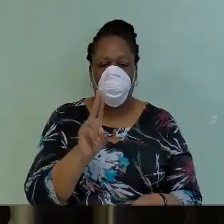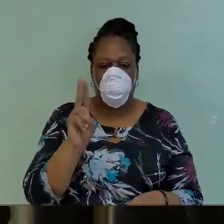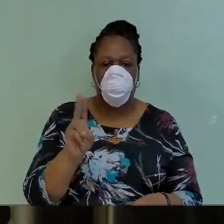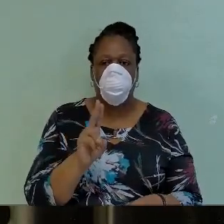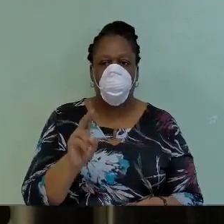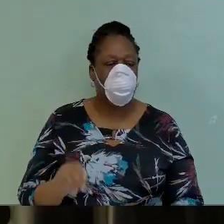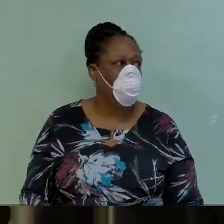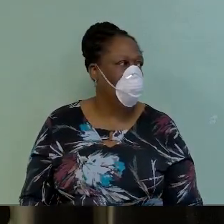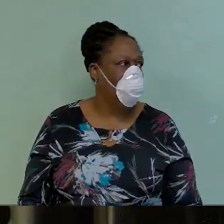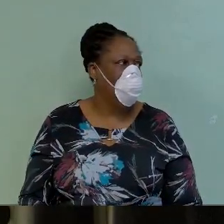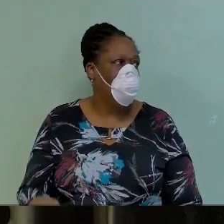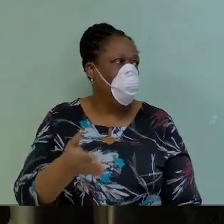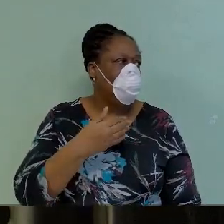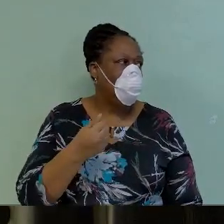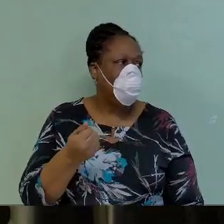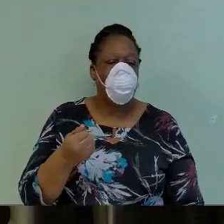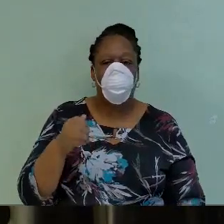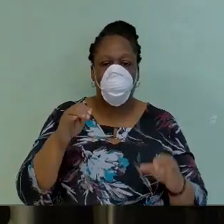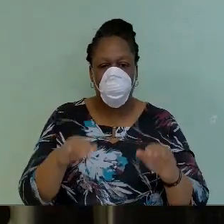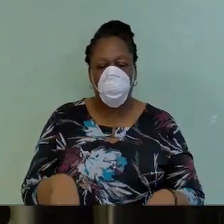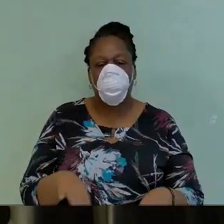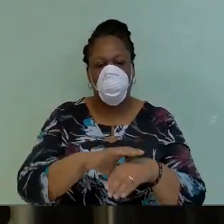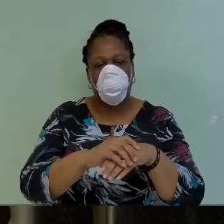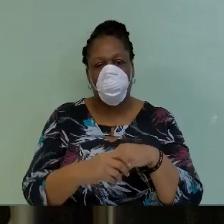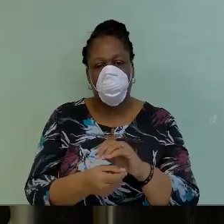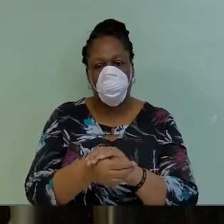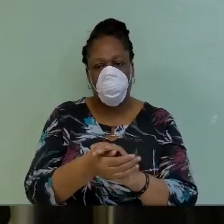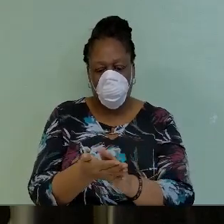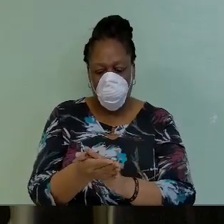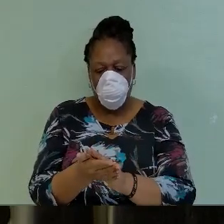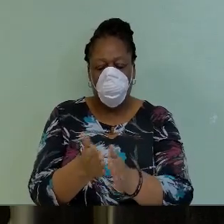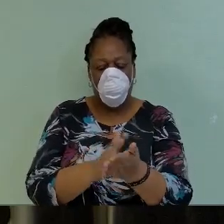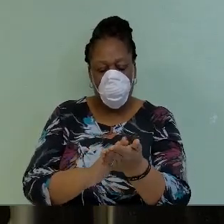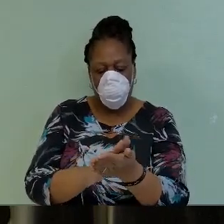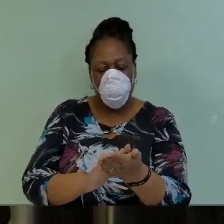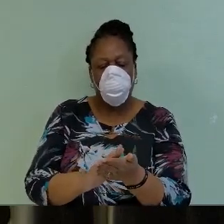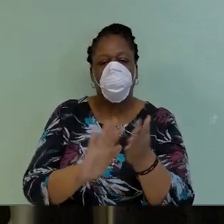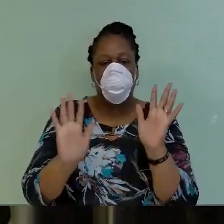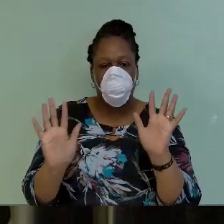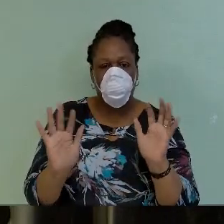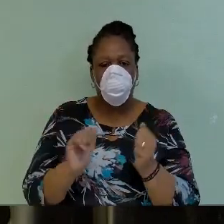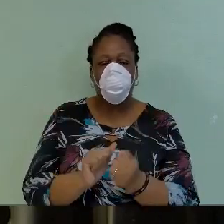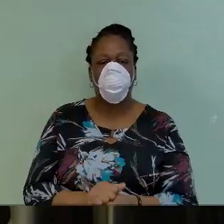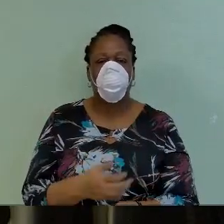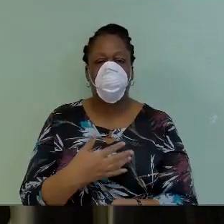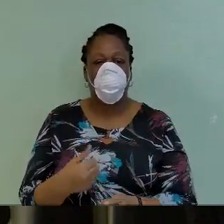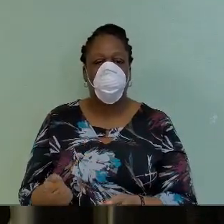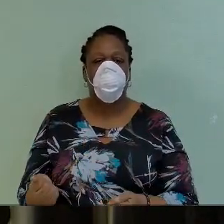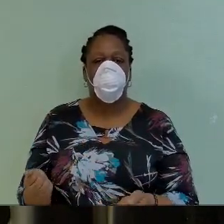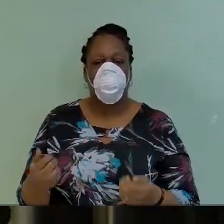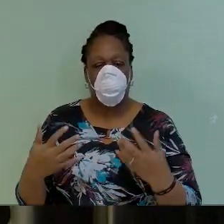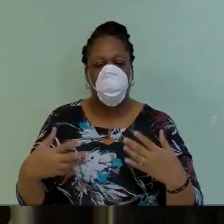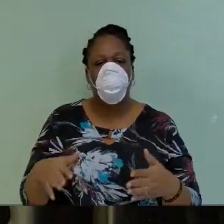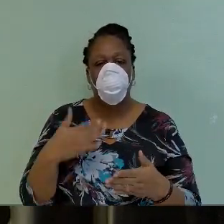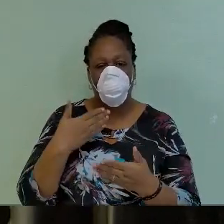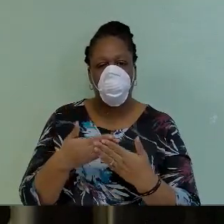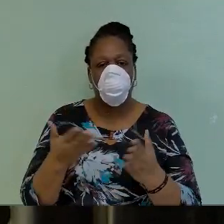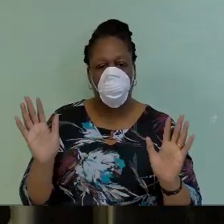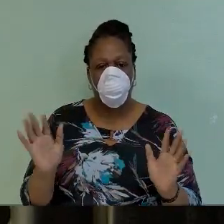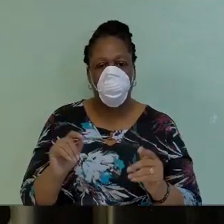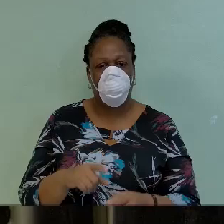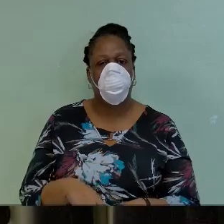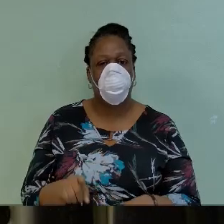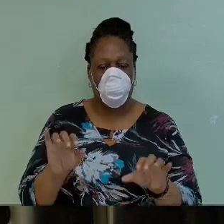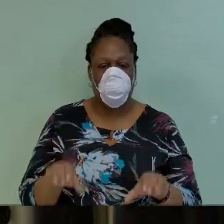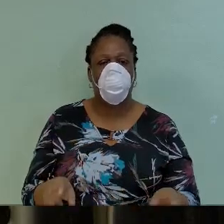just dip your hands in it for about 30 seconds to increase the contact time, and then you'll be sanitized.